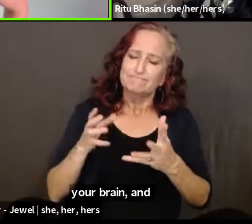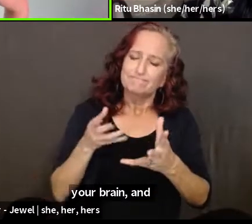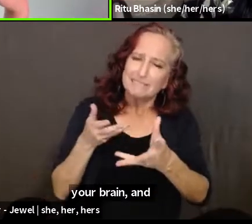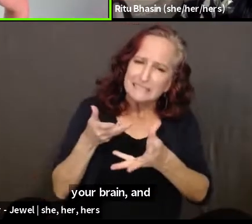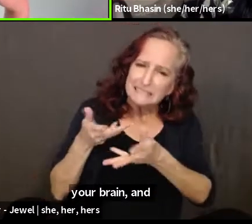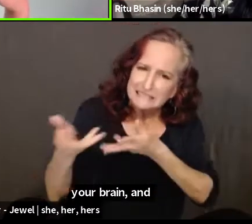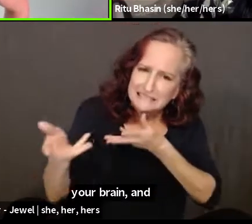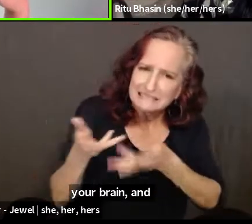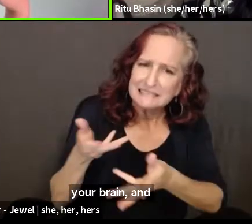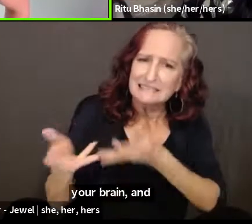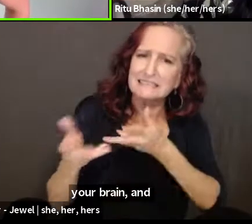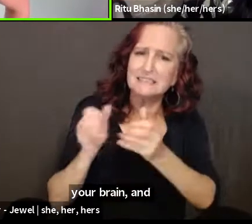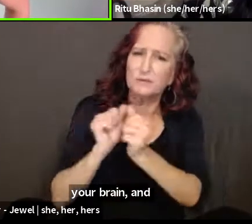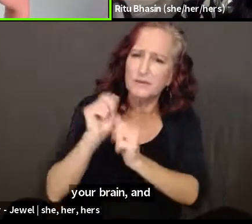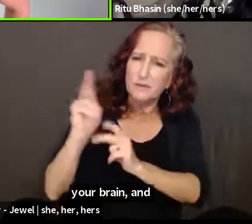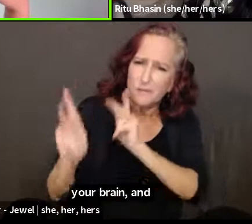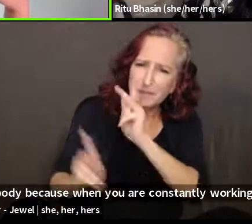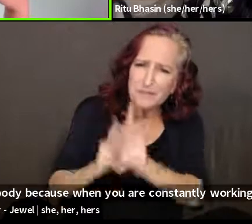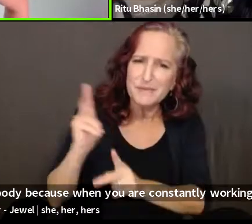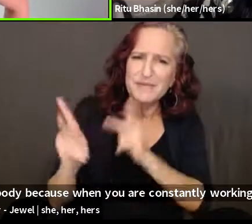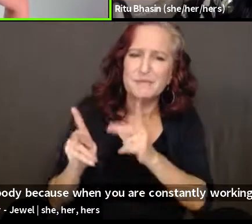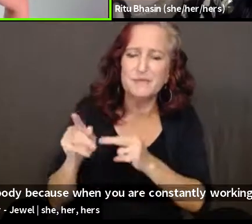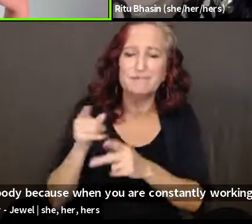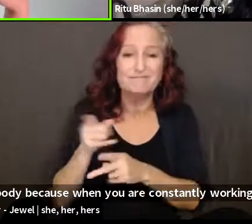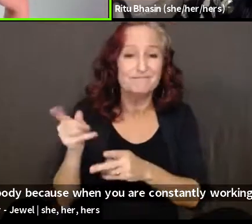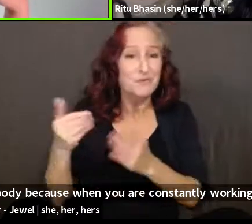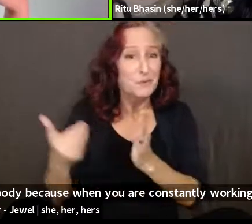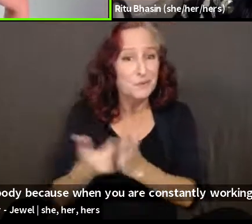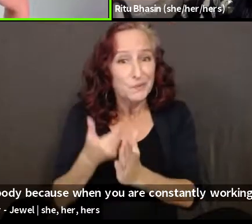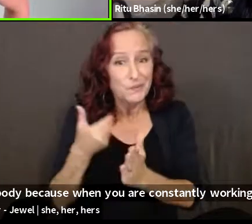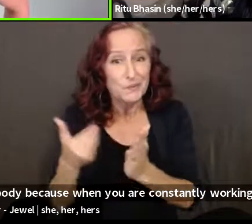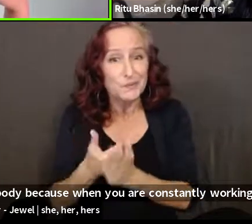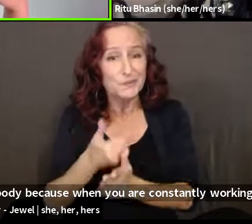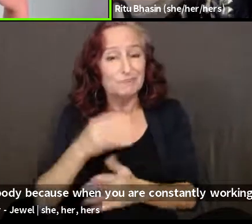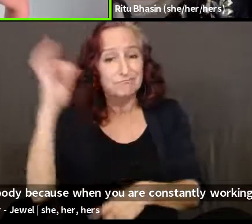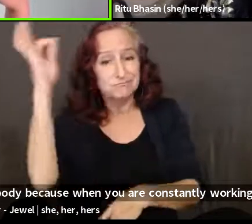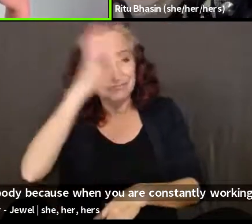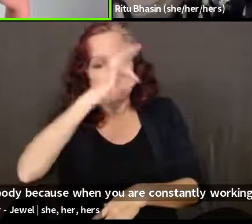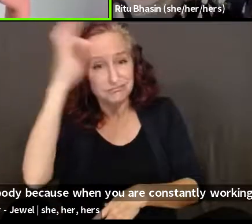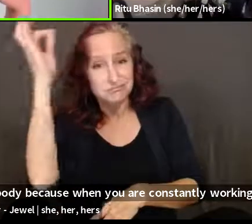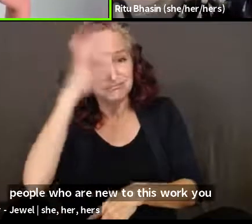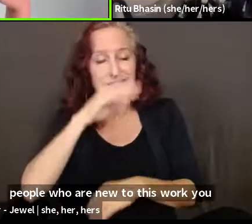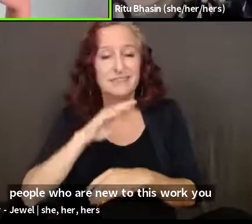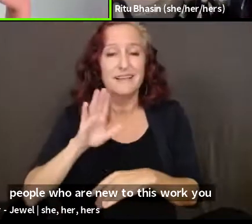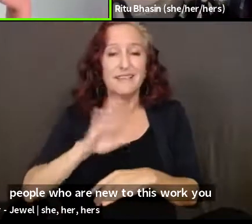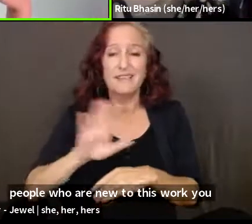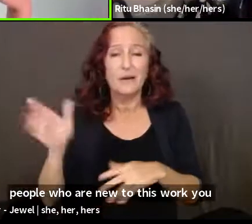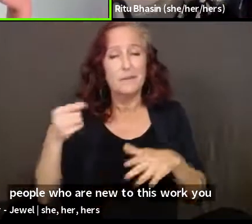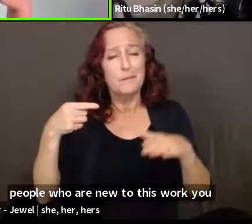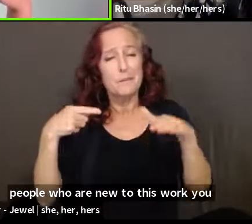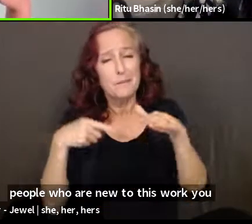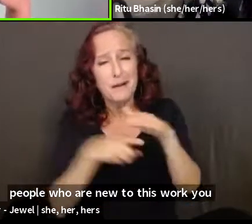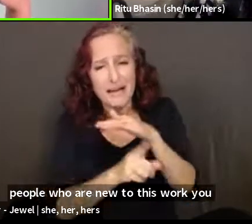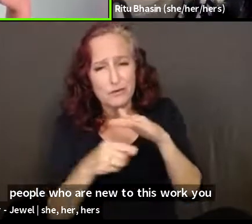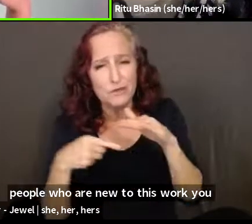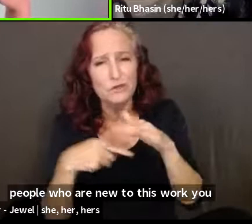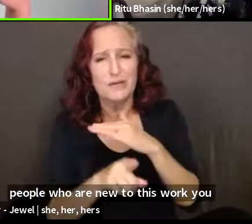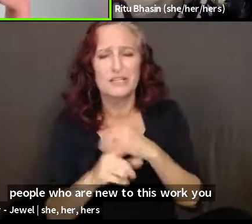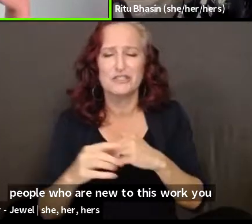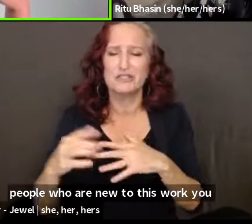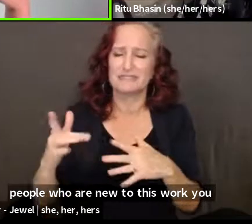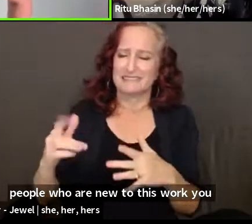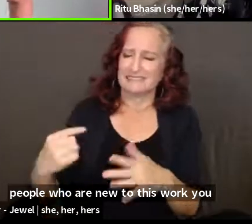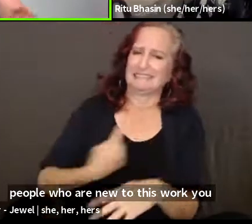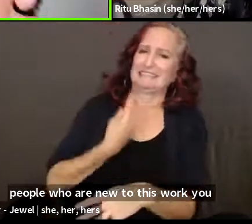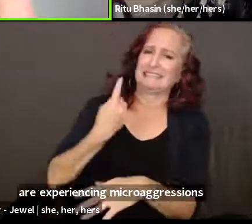with people who are new to this work, you're experiencing microaggressions regularly, you're experiencing that